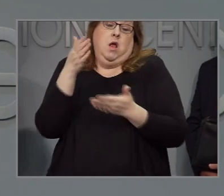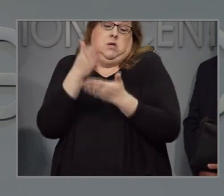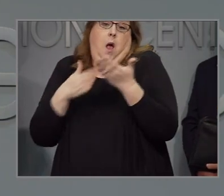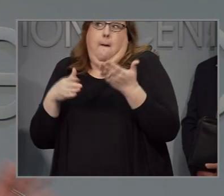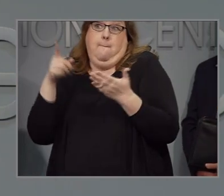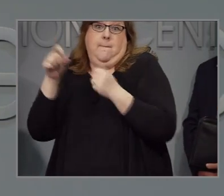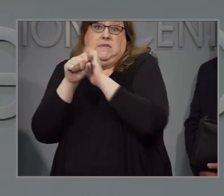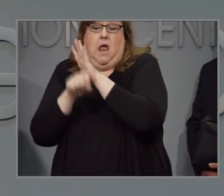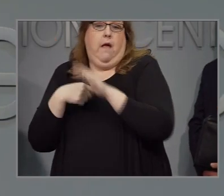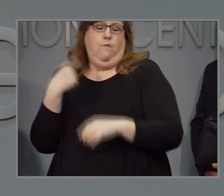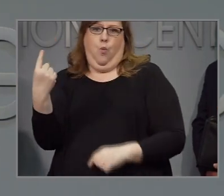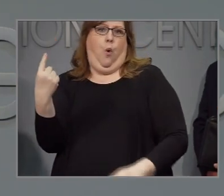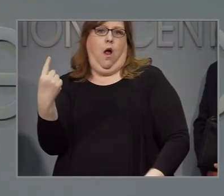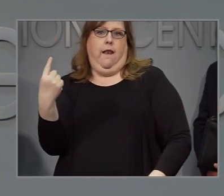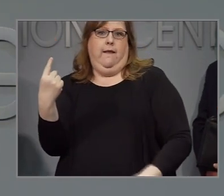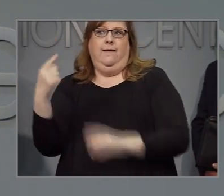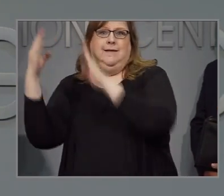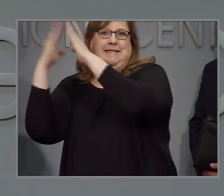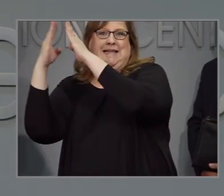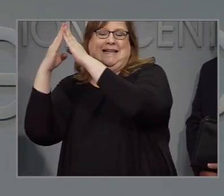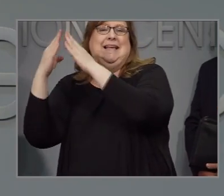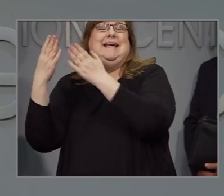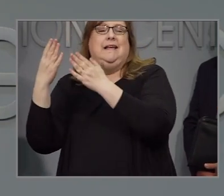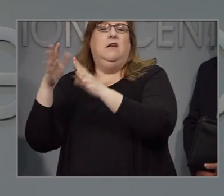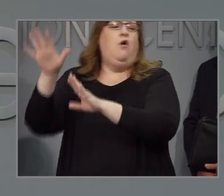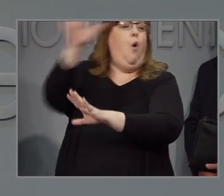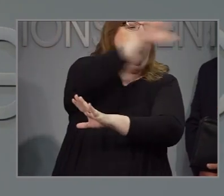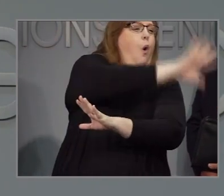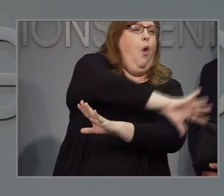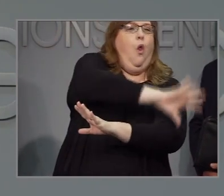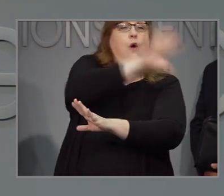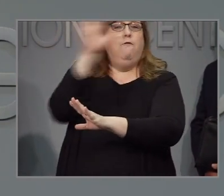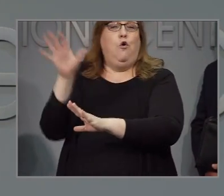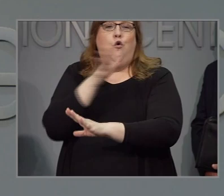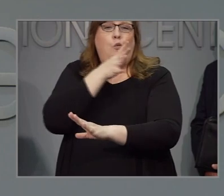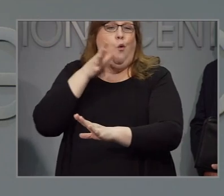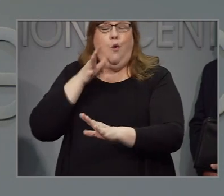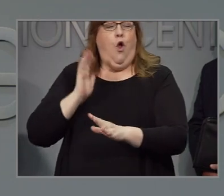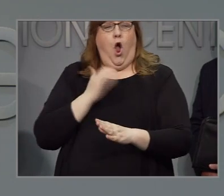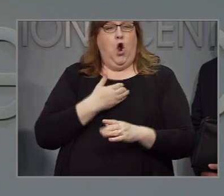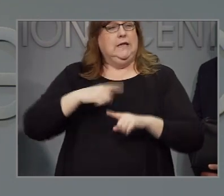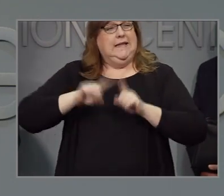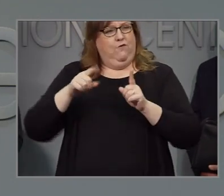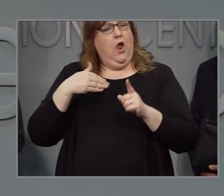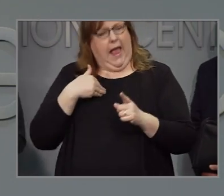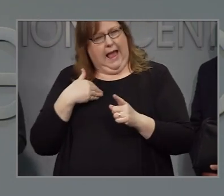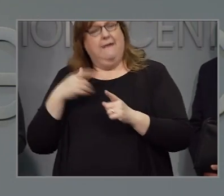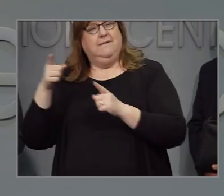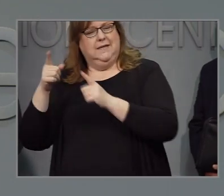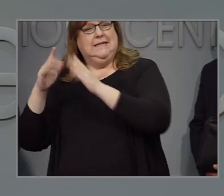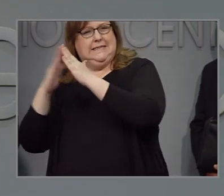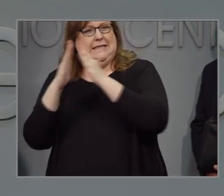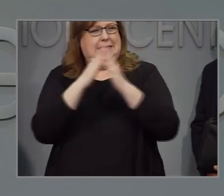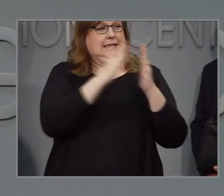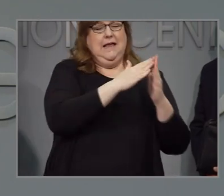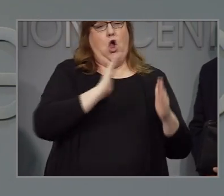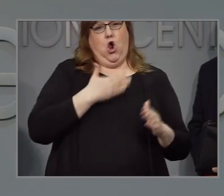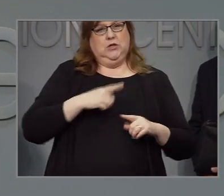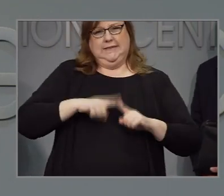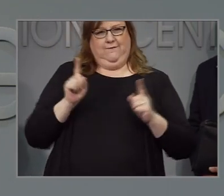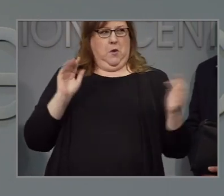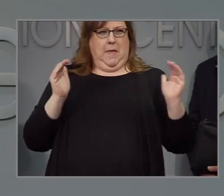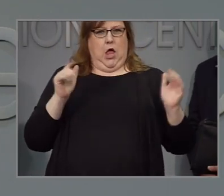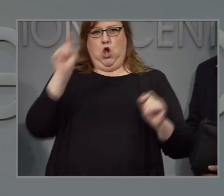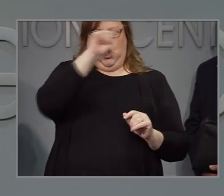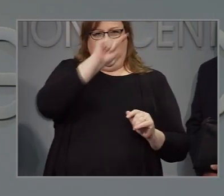urban center and the rest rural. We sort of have a different geography. So we're just going to have to see how the data and